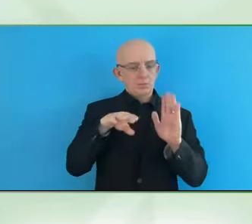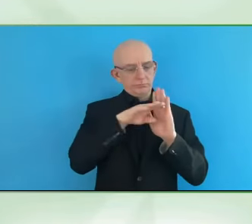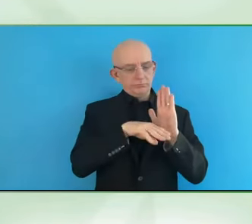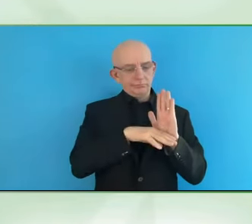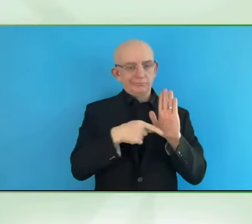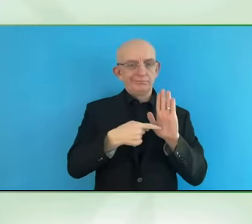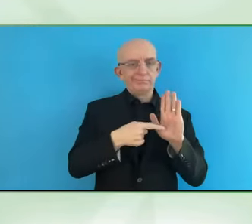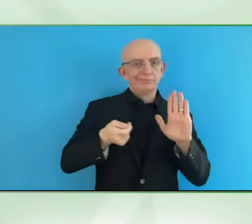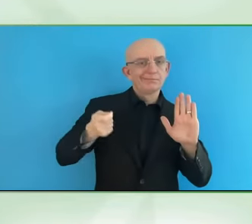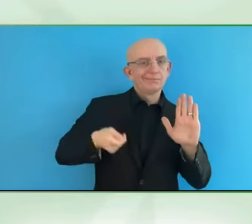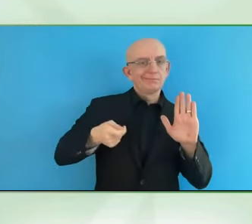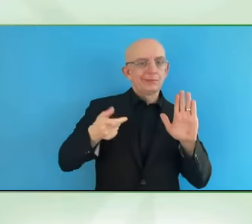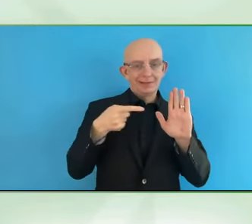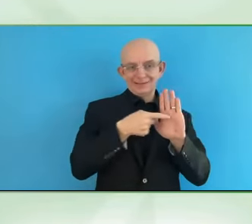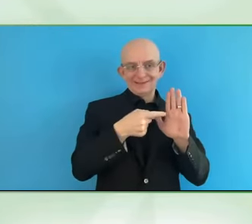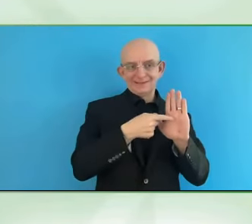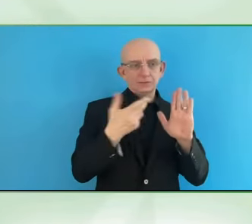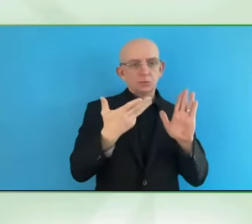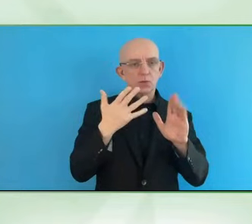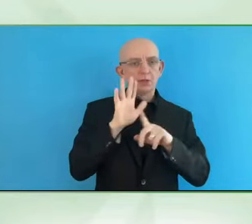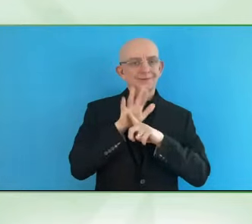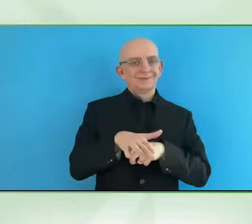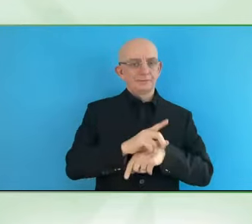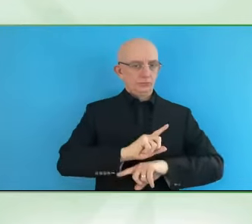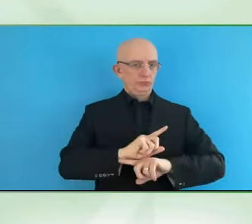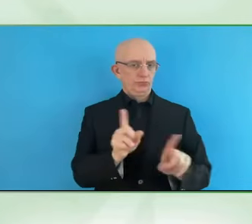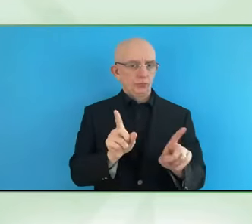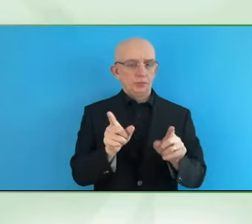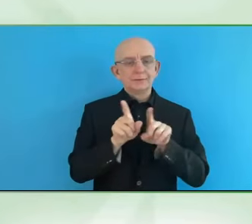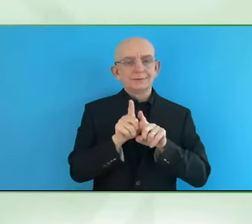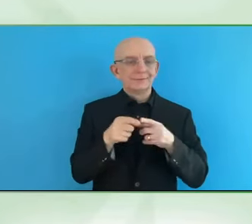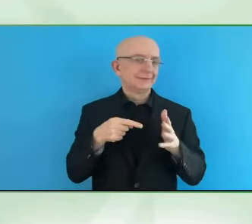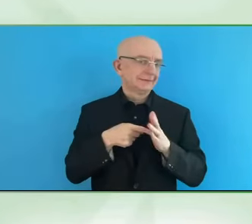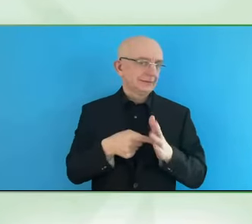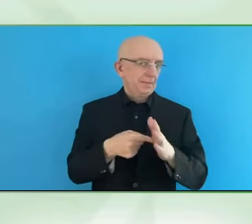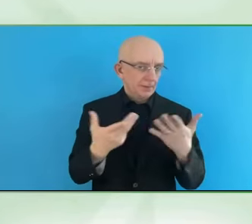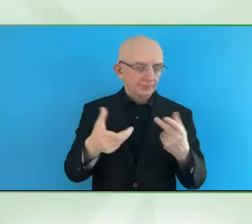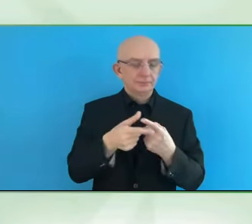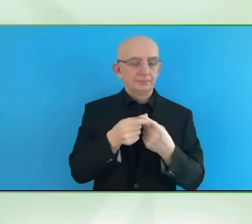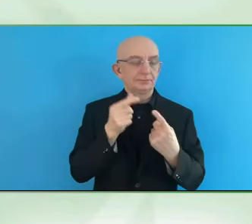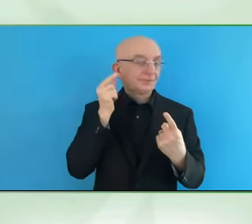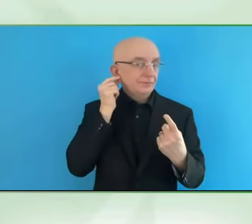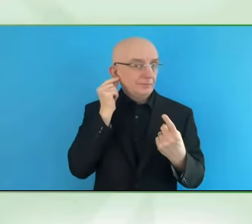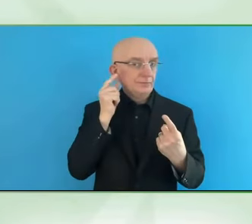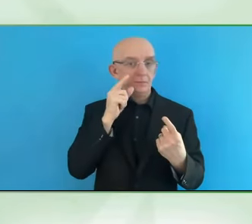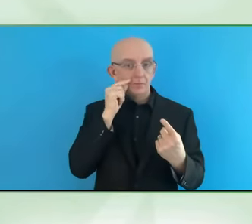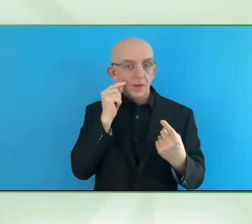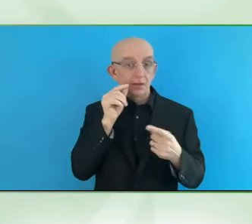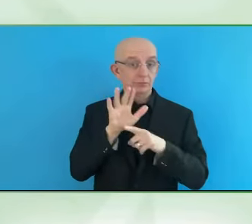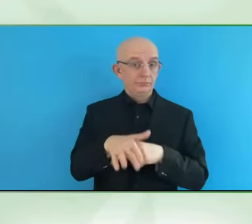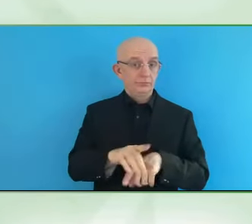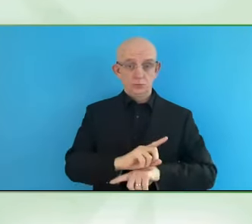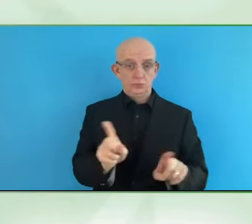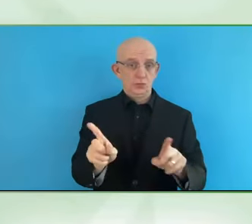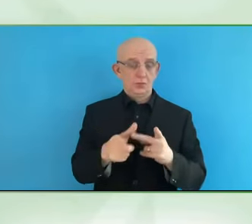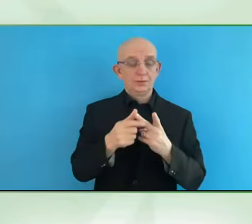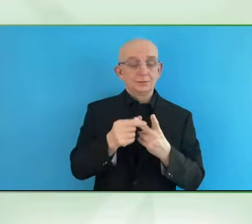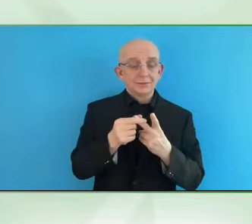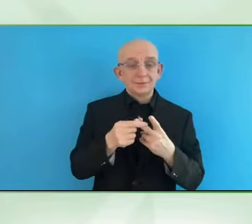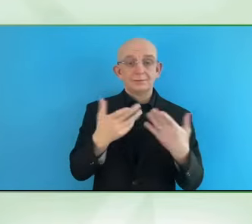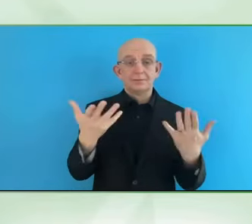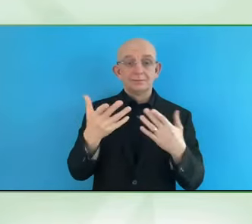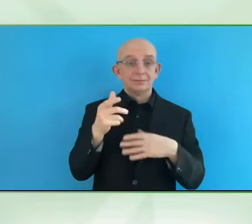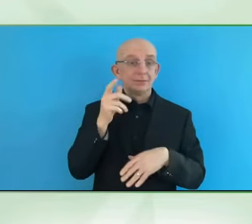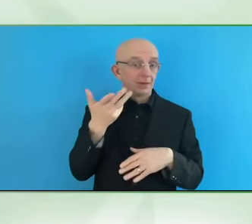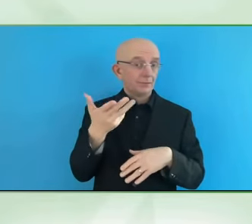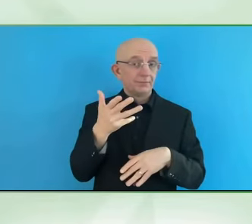in the support structure that we have made, mm-hmm. we have helped the teachers how to make intersectional analysis. But we need to strengthen